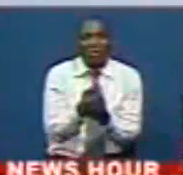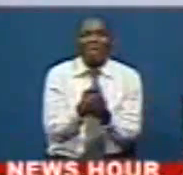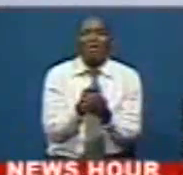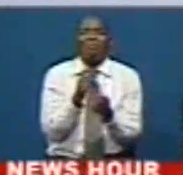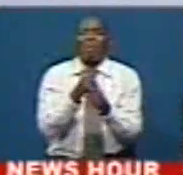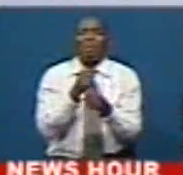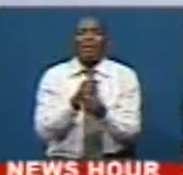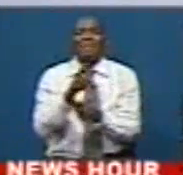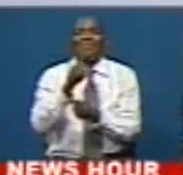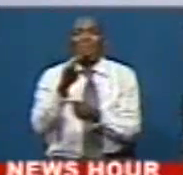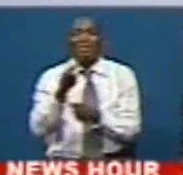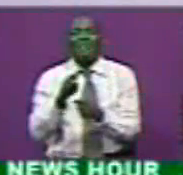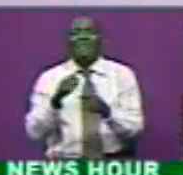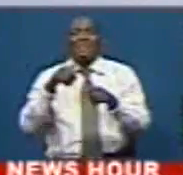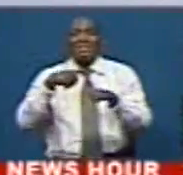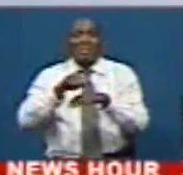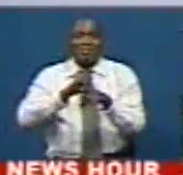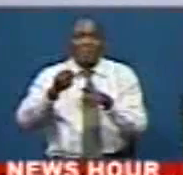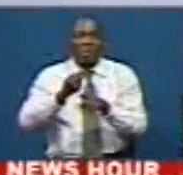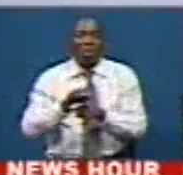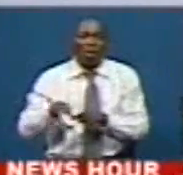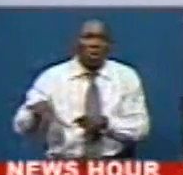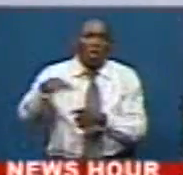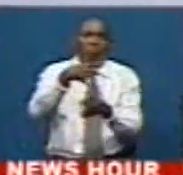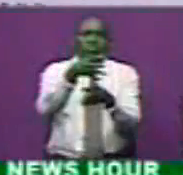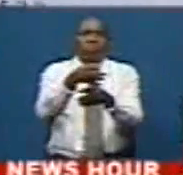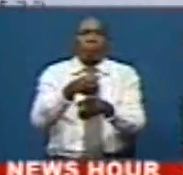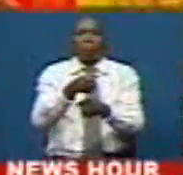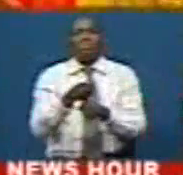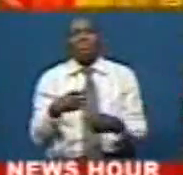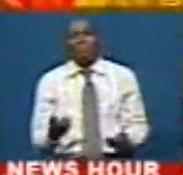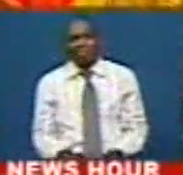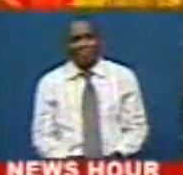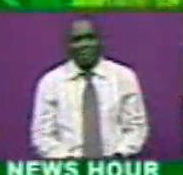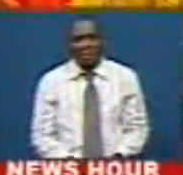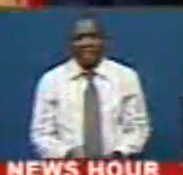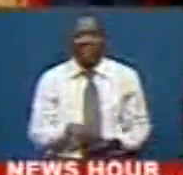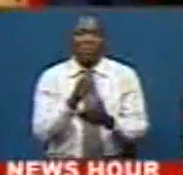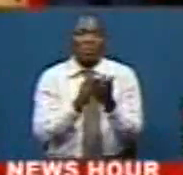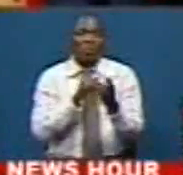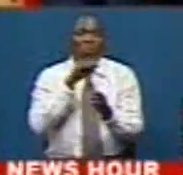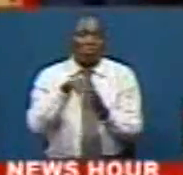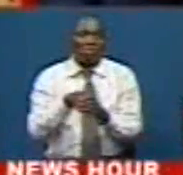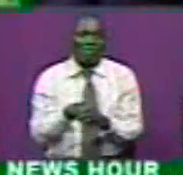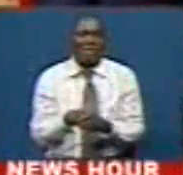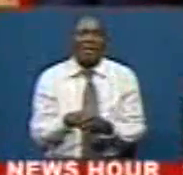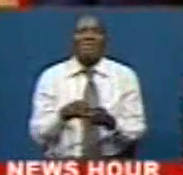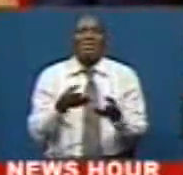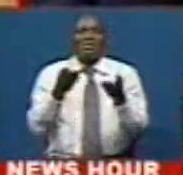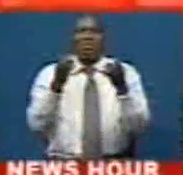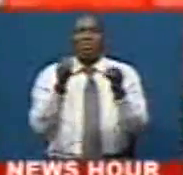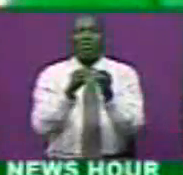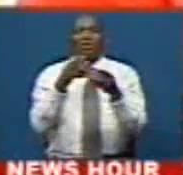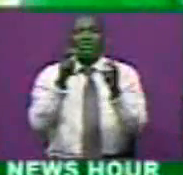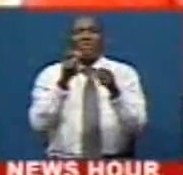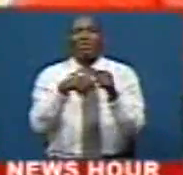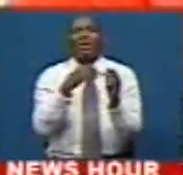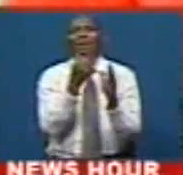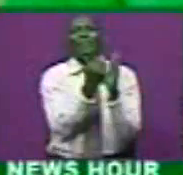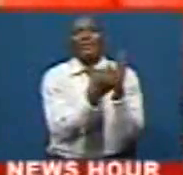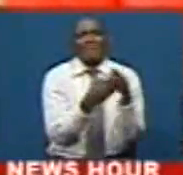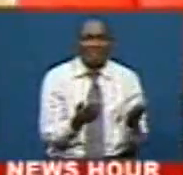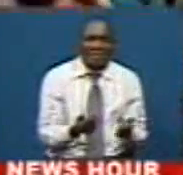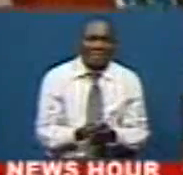database, so when you send an email, it goes to all of us in the sector. Some practitioners raised concern on budgetary